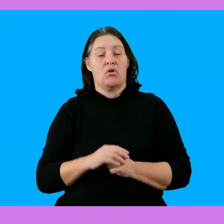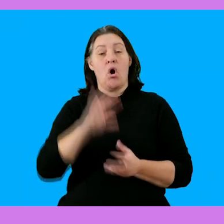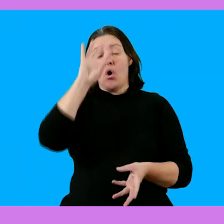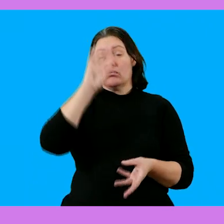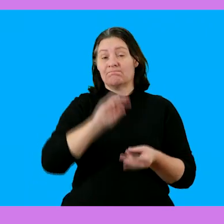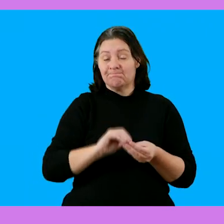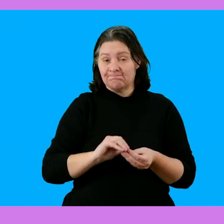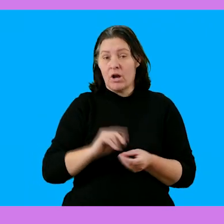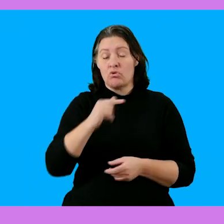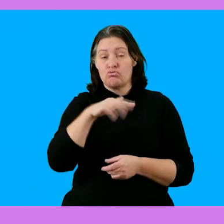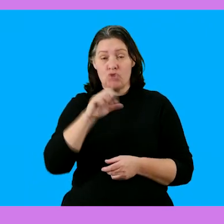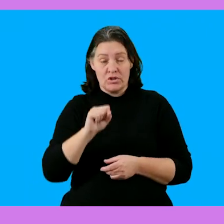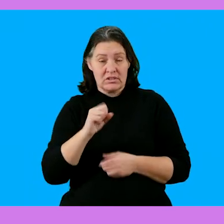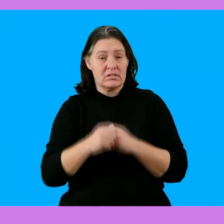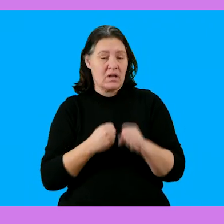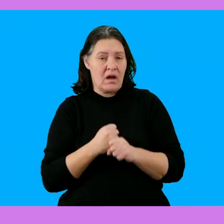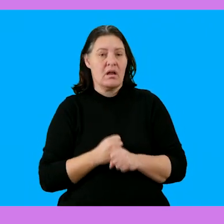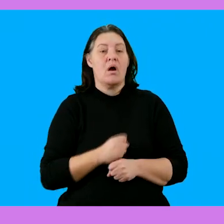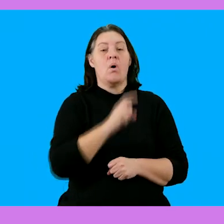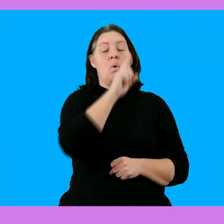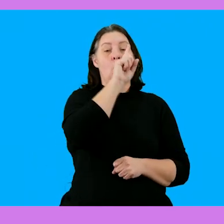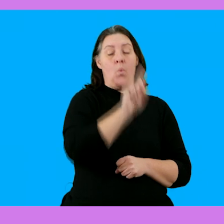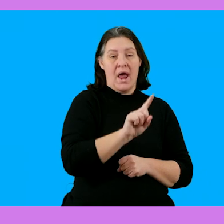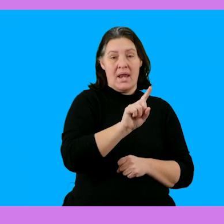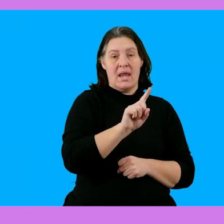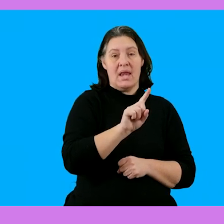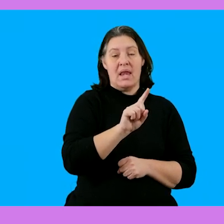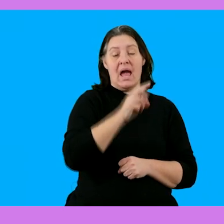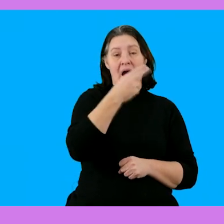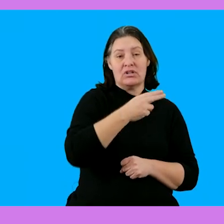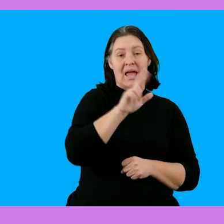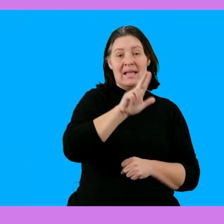the gross annual income will consist then of your